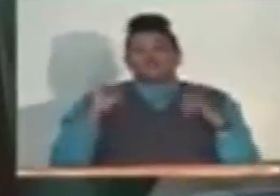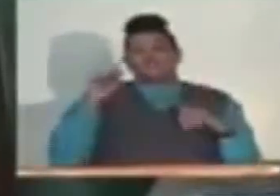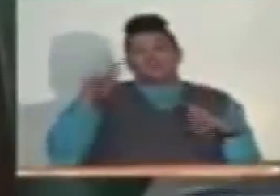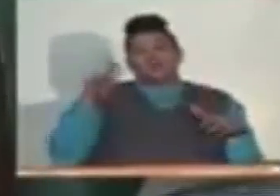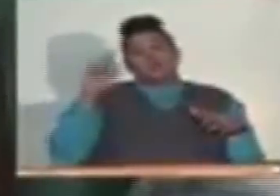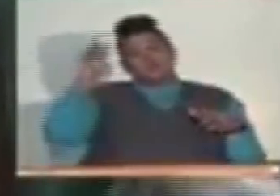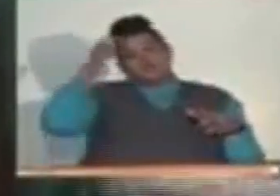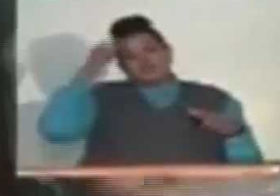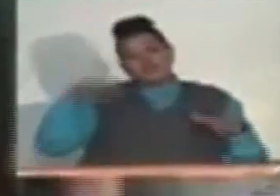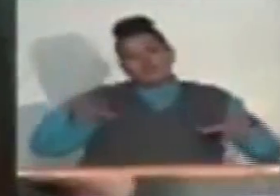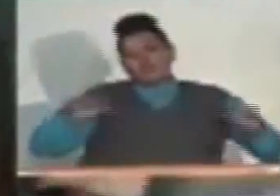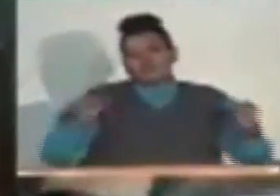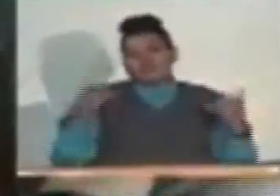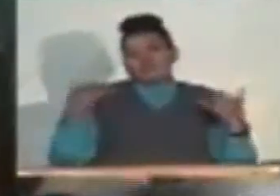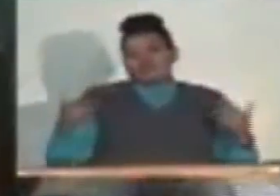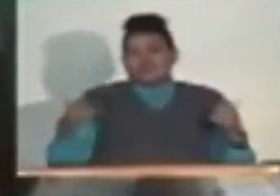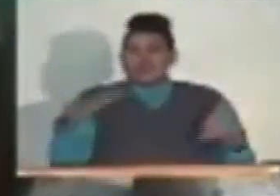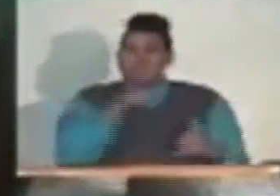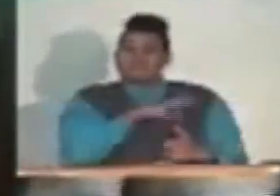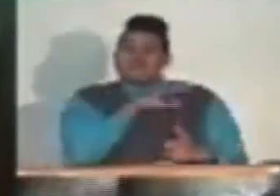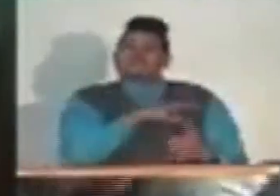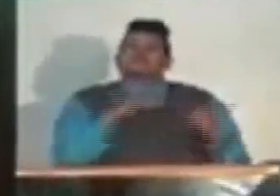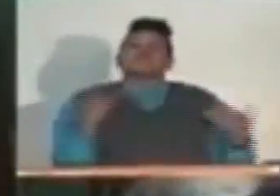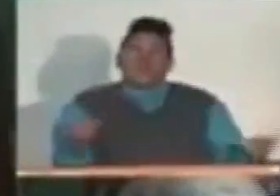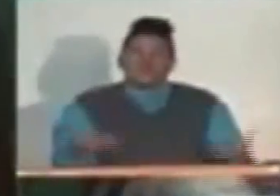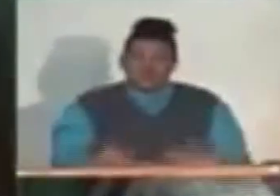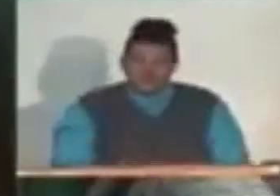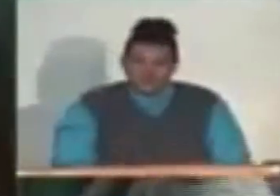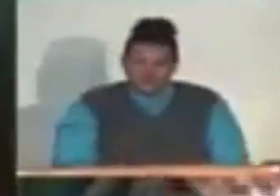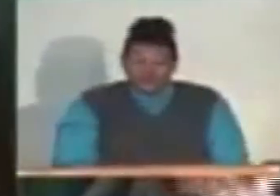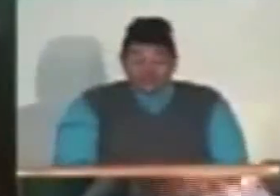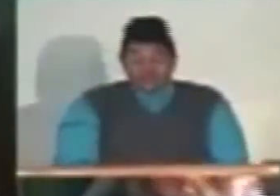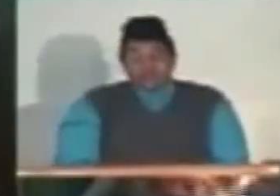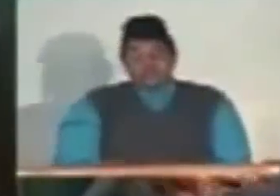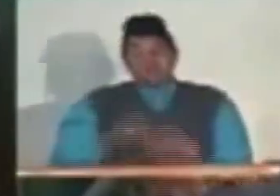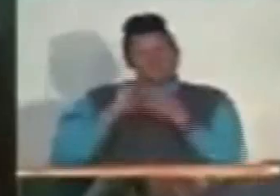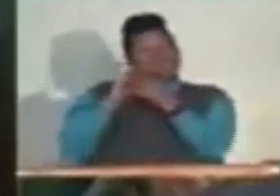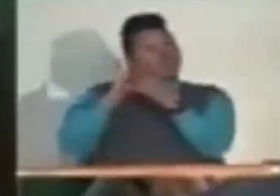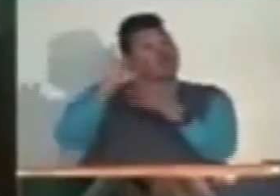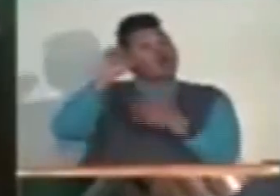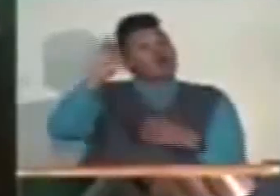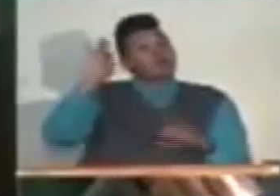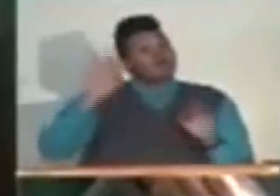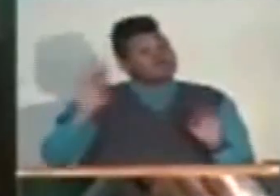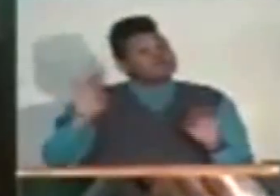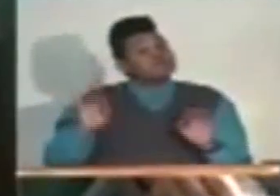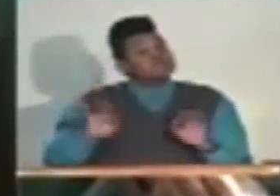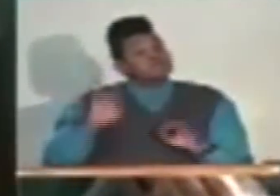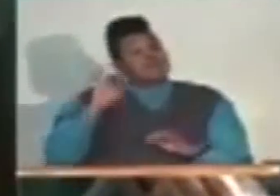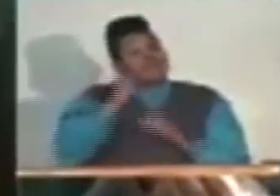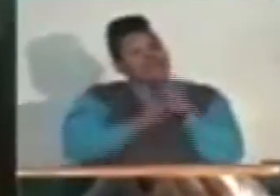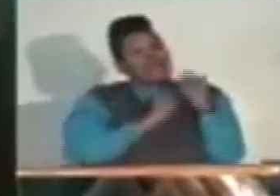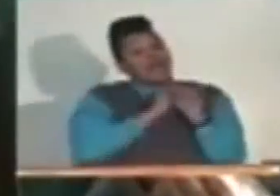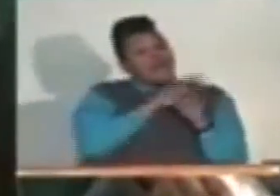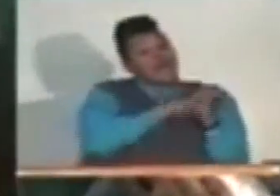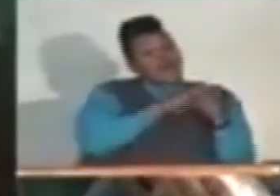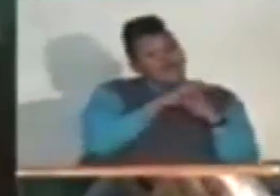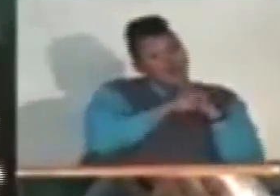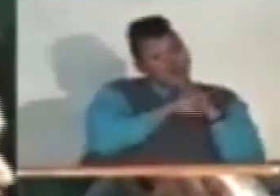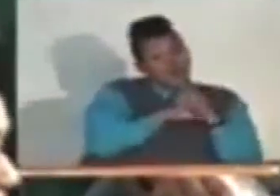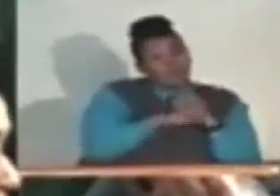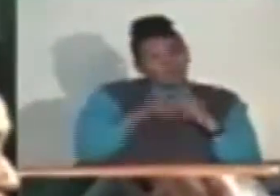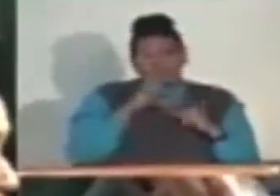JLP government currently has benefited from. Relations with the international and local capital markets have